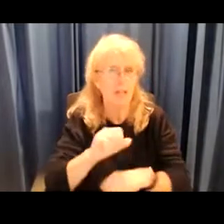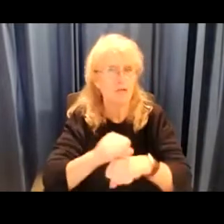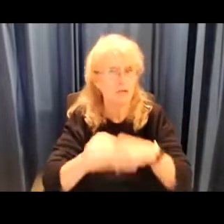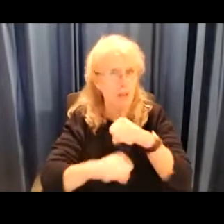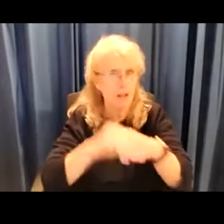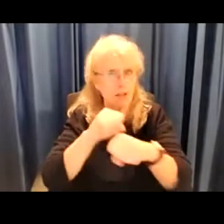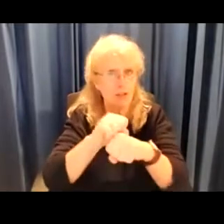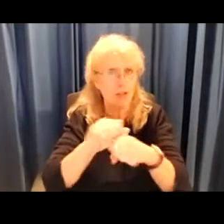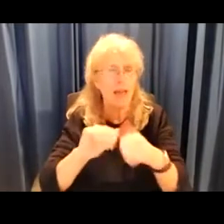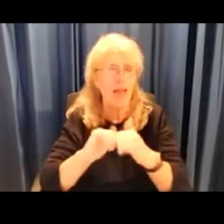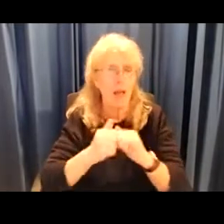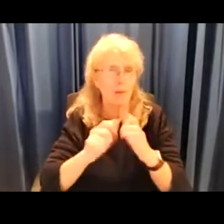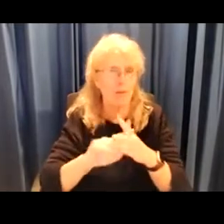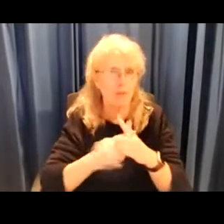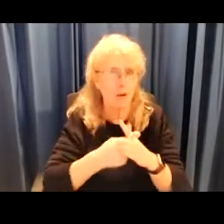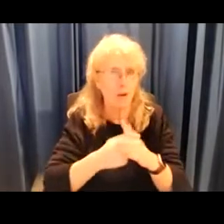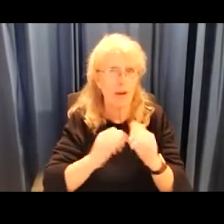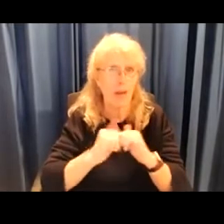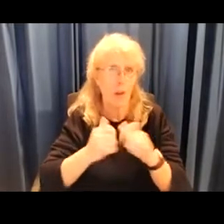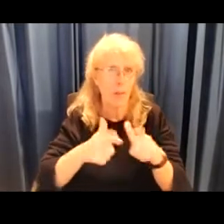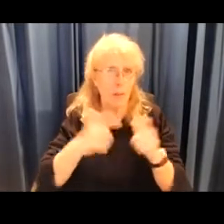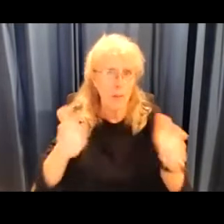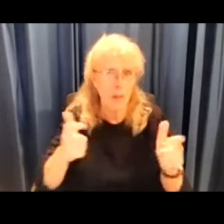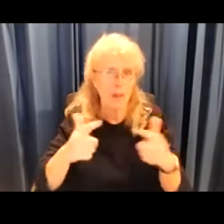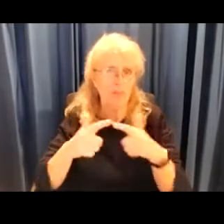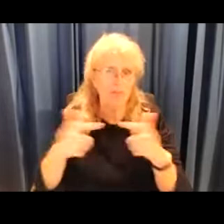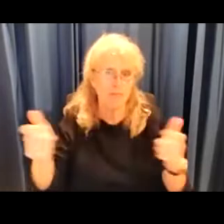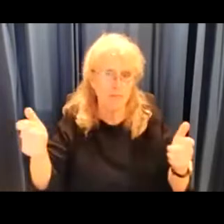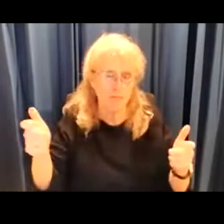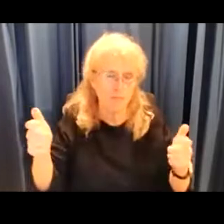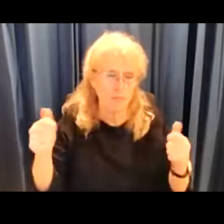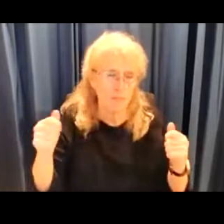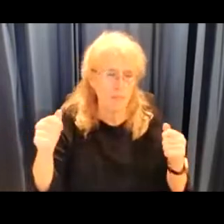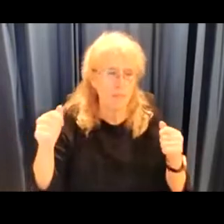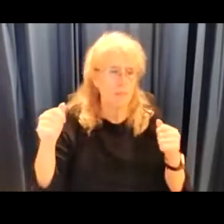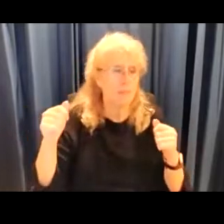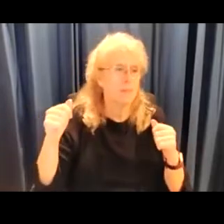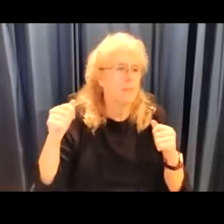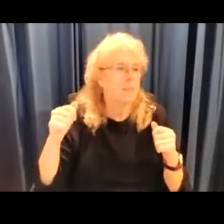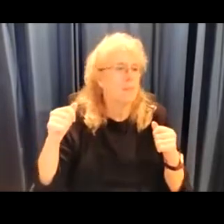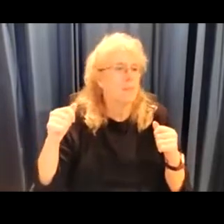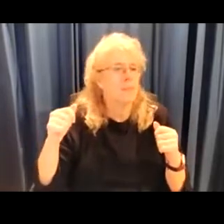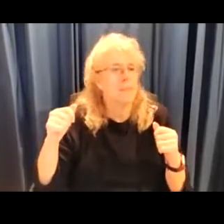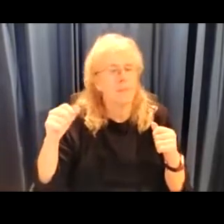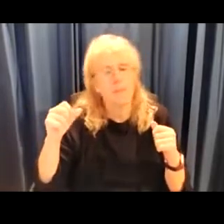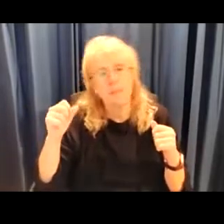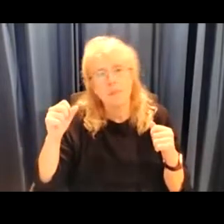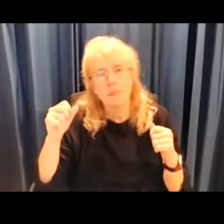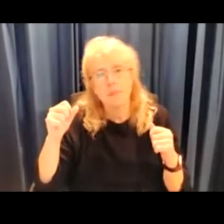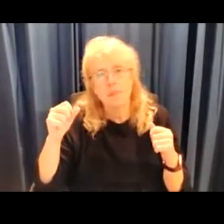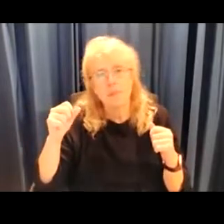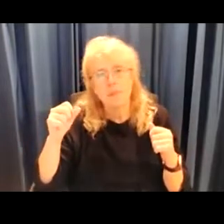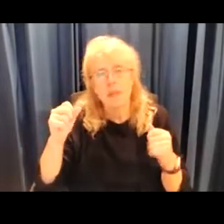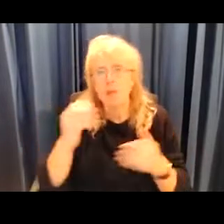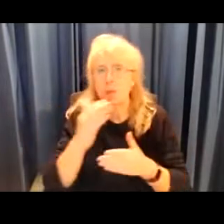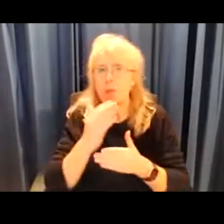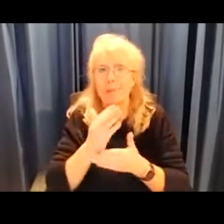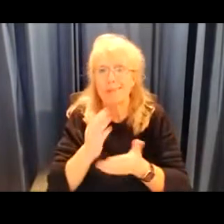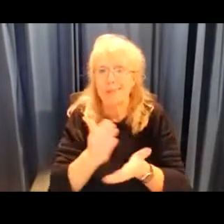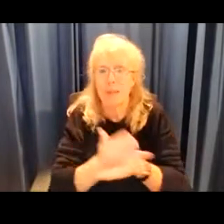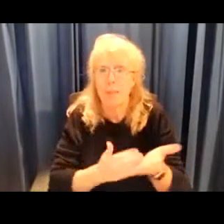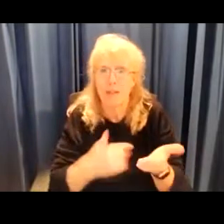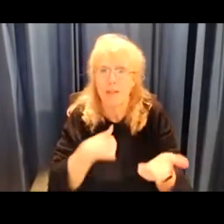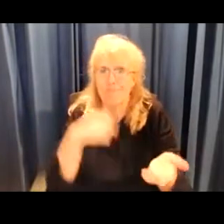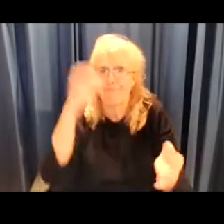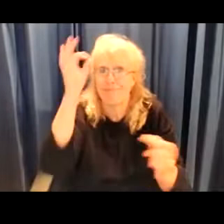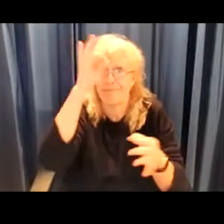started it, how big it is, all that kinds of stuff. Like I said, we may already have some of this in place. I just don't know about it. But